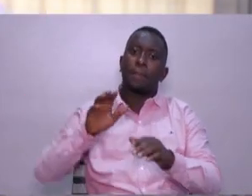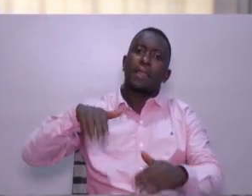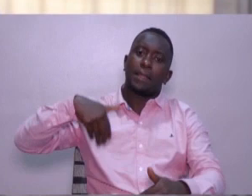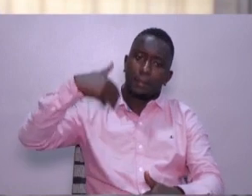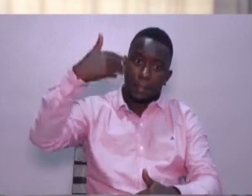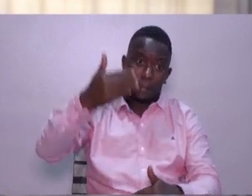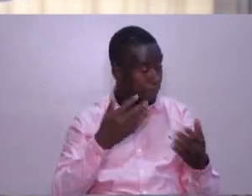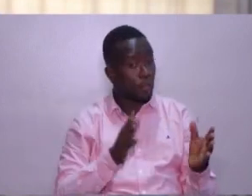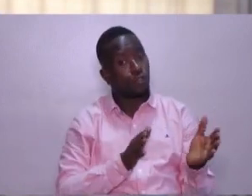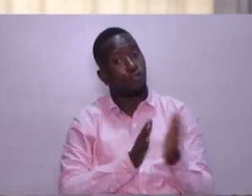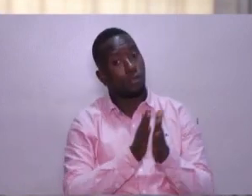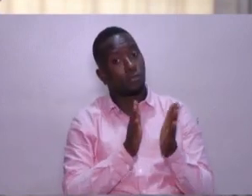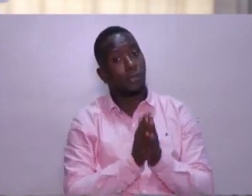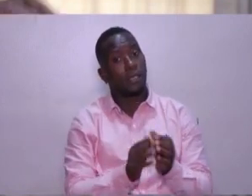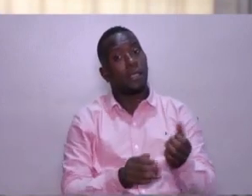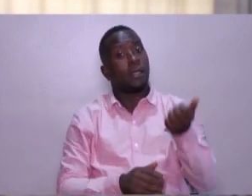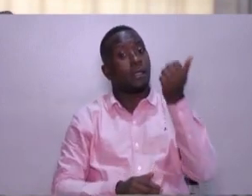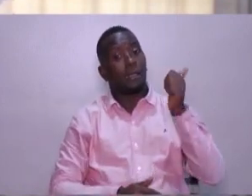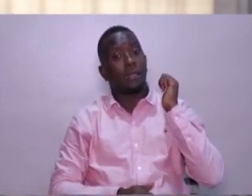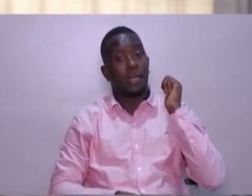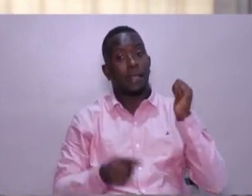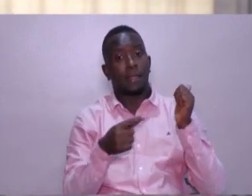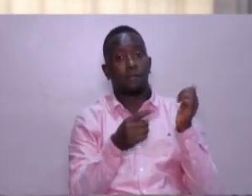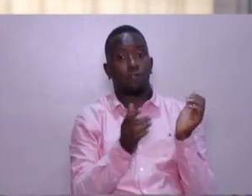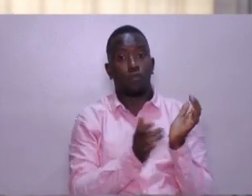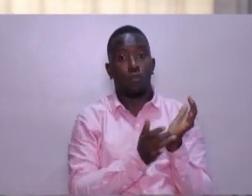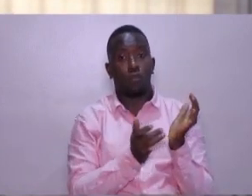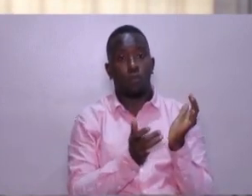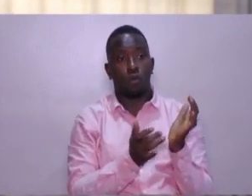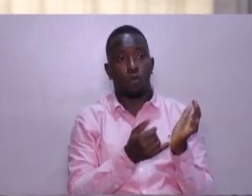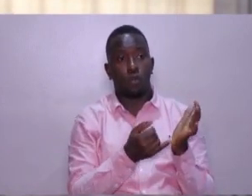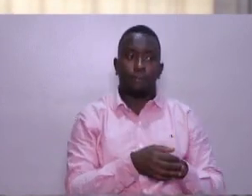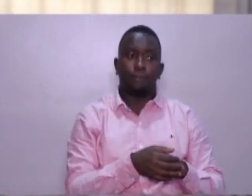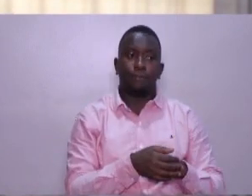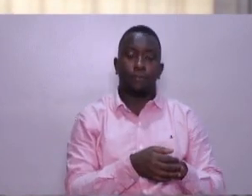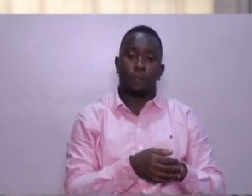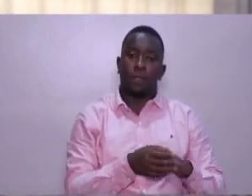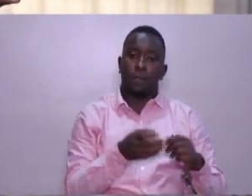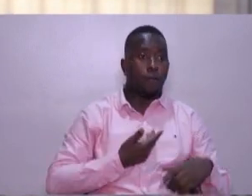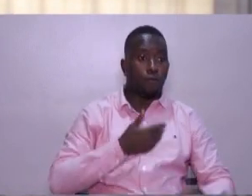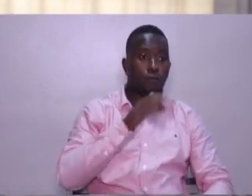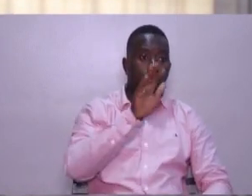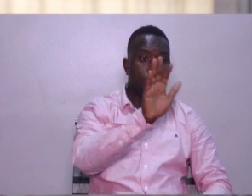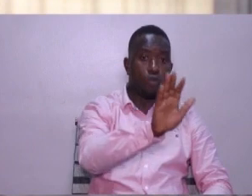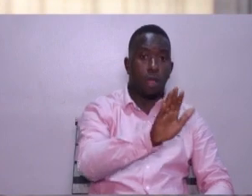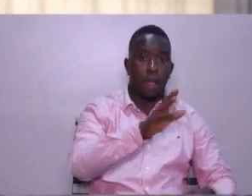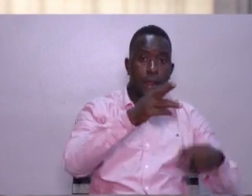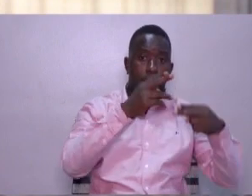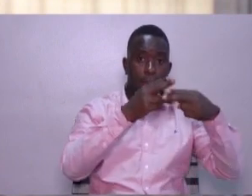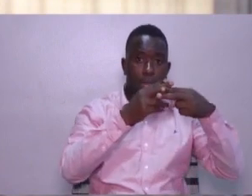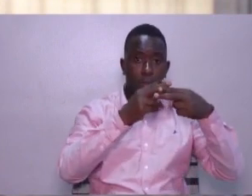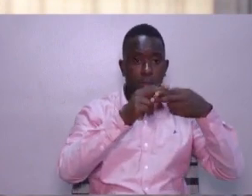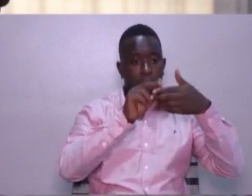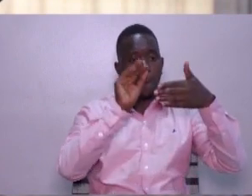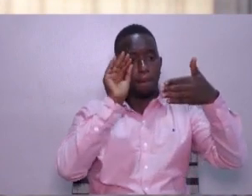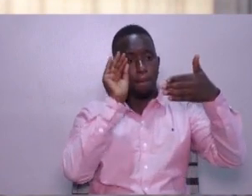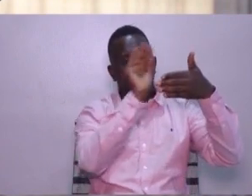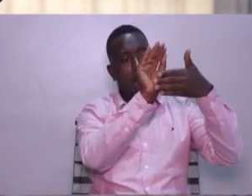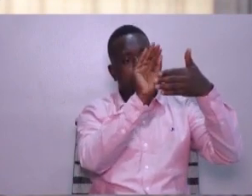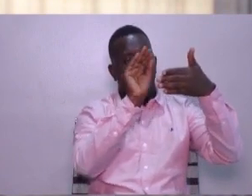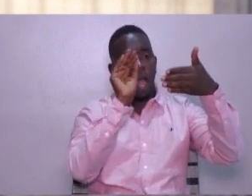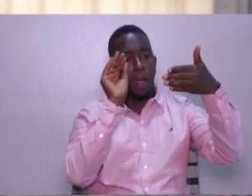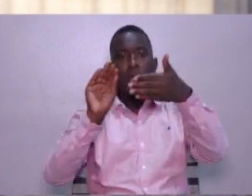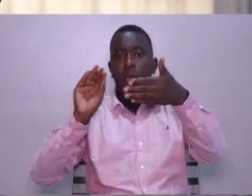I explained yesterday, this content that you're creating, which is going to sit on your LMS, will have your names on that content as